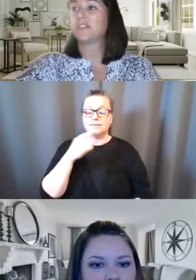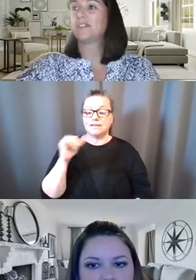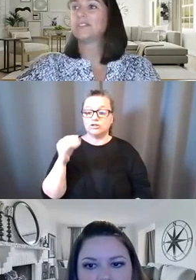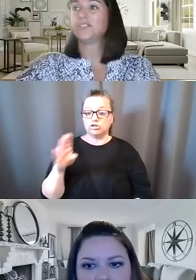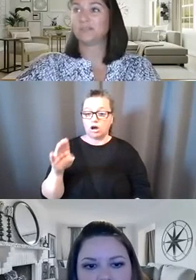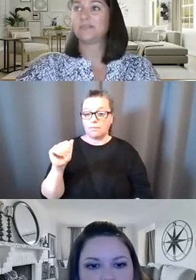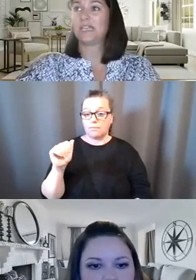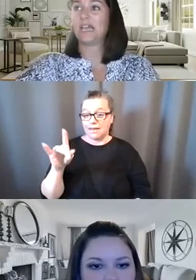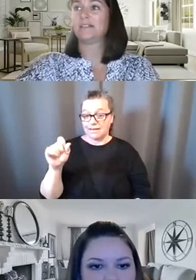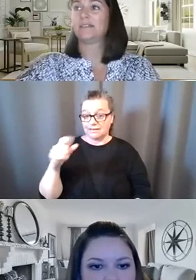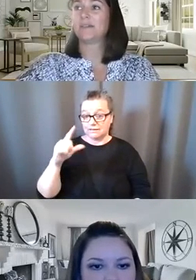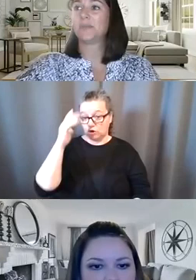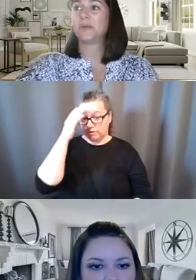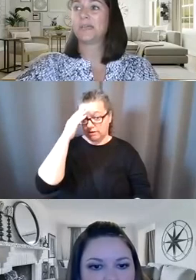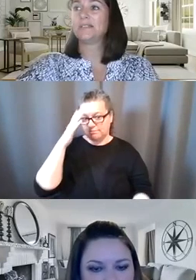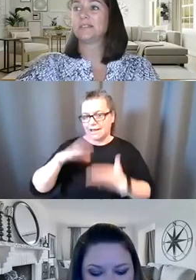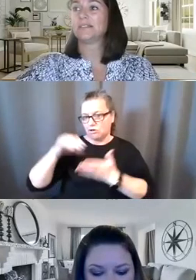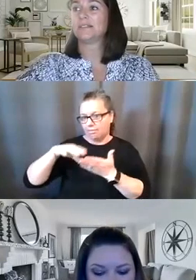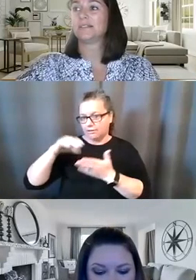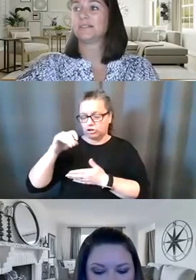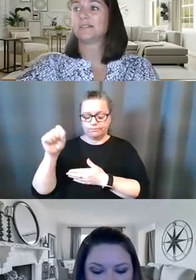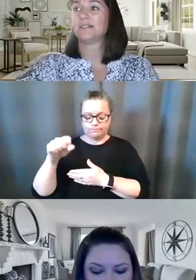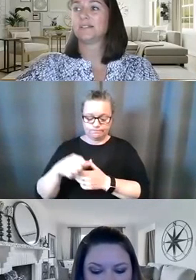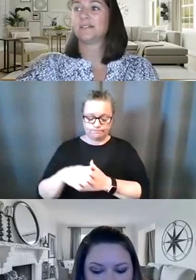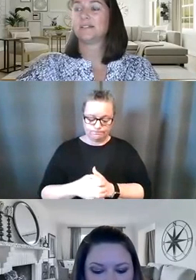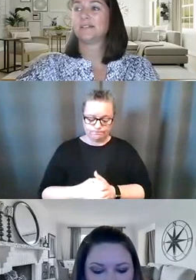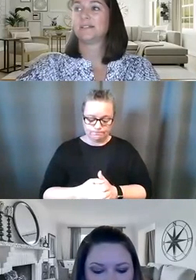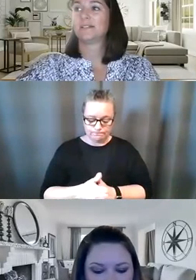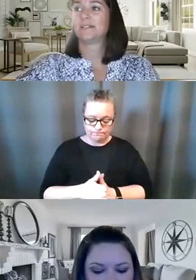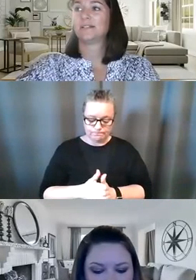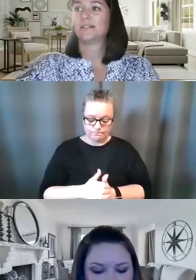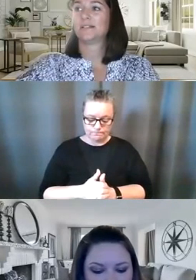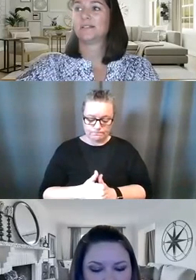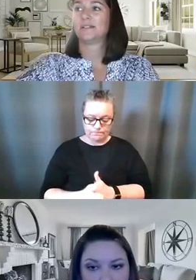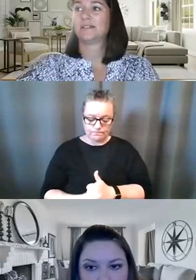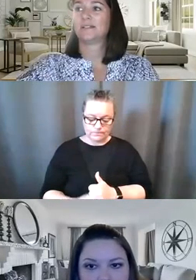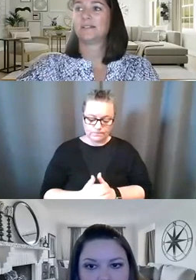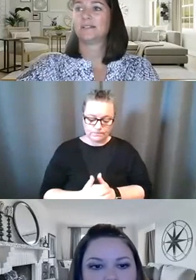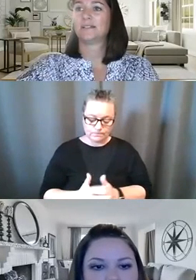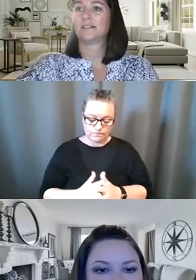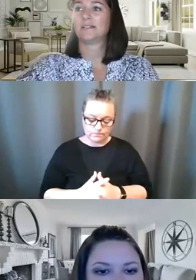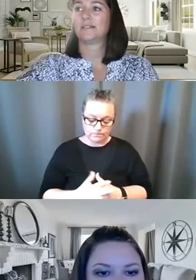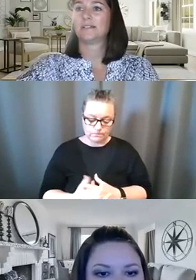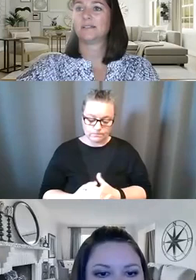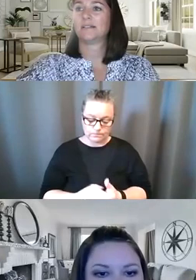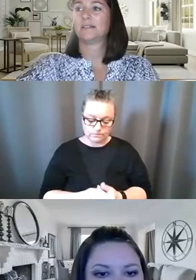for the knowledge. Yeah, that would be great.